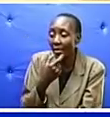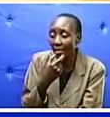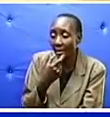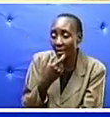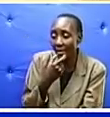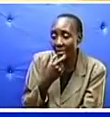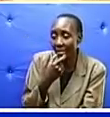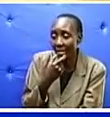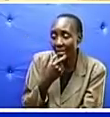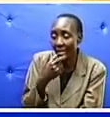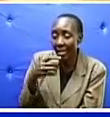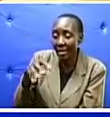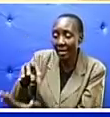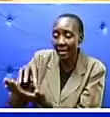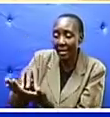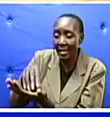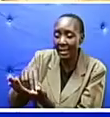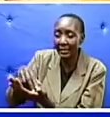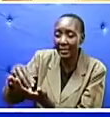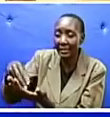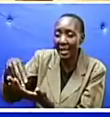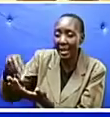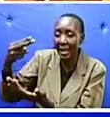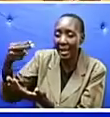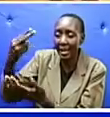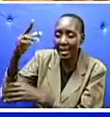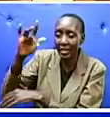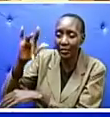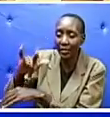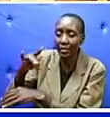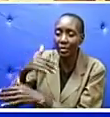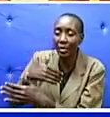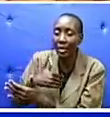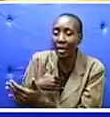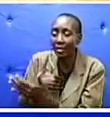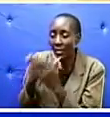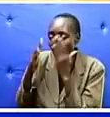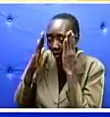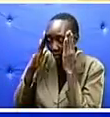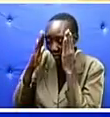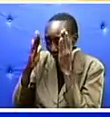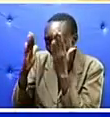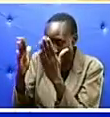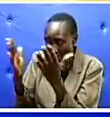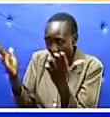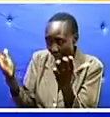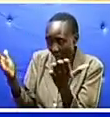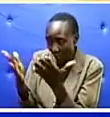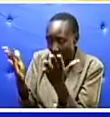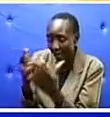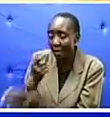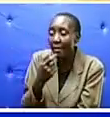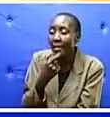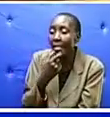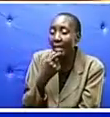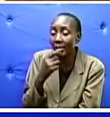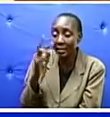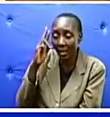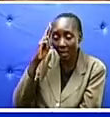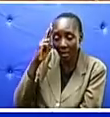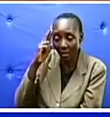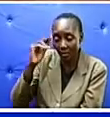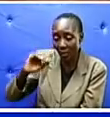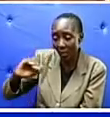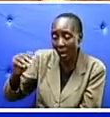very high in HIV infection, most of the focus pushed on in that Nyanza. And that's why you see in the 15